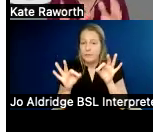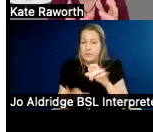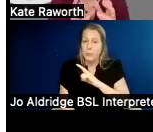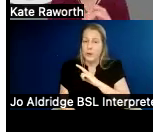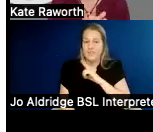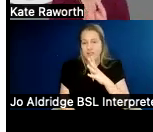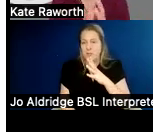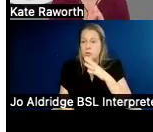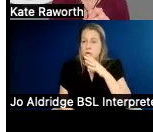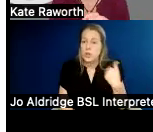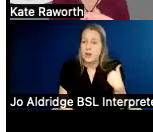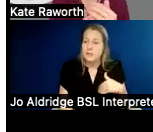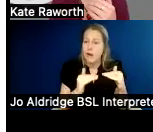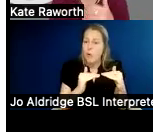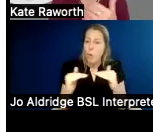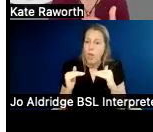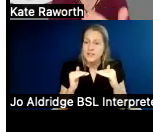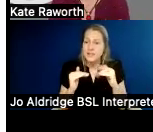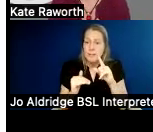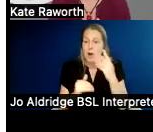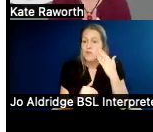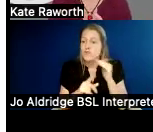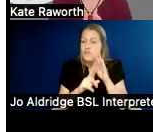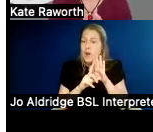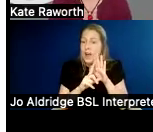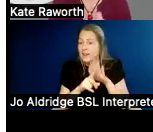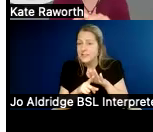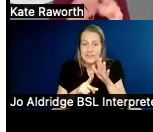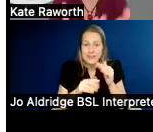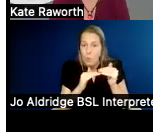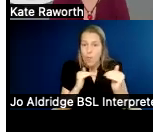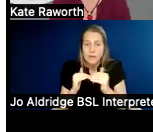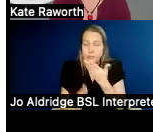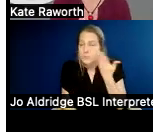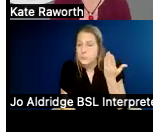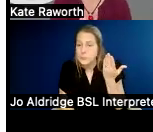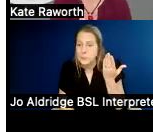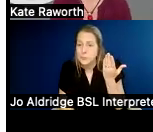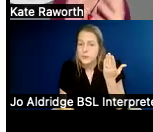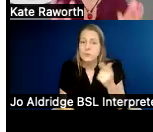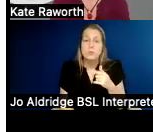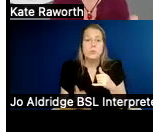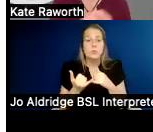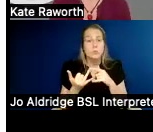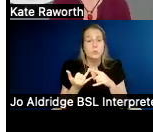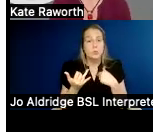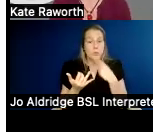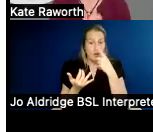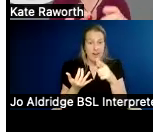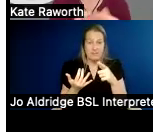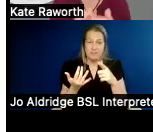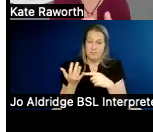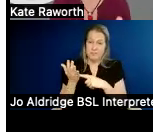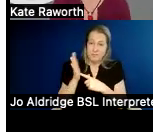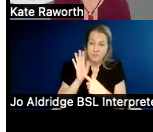for choosing that methodology was that I could then say back to the world's governments, whose social priorities are these? They're your social priorities.